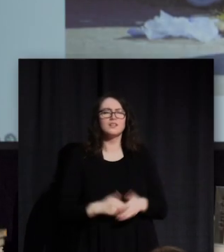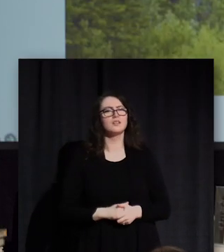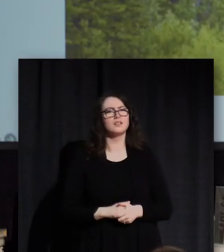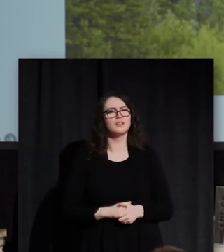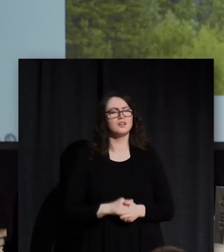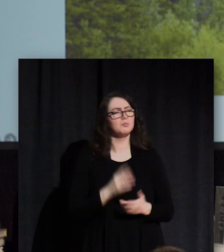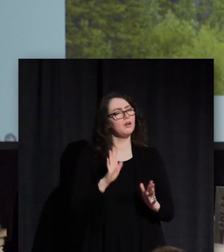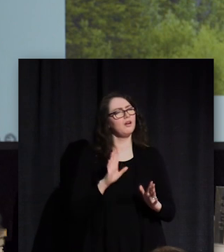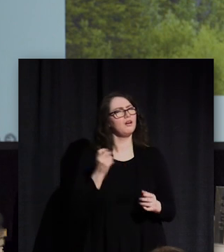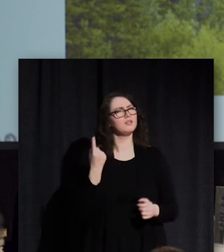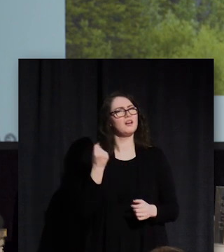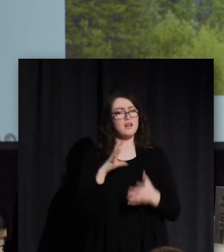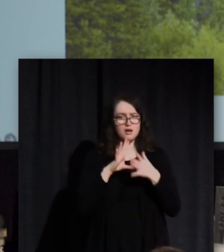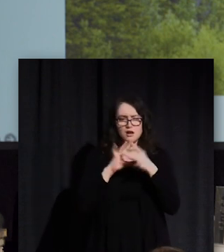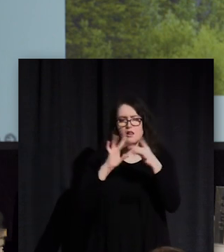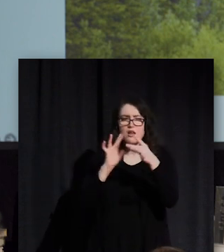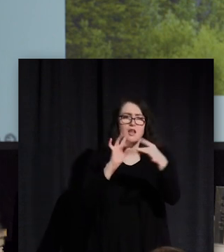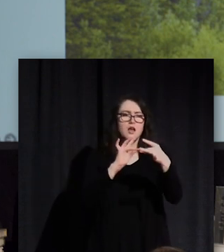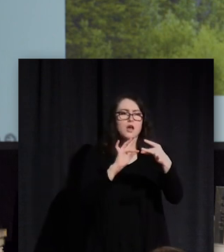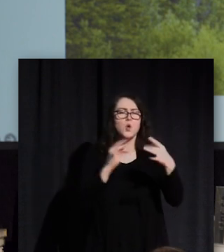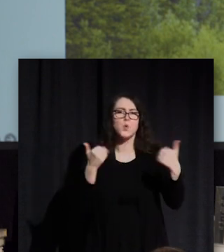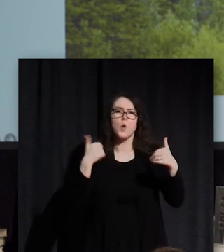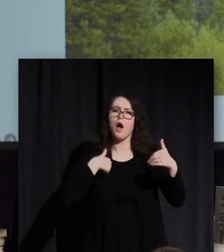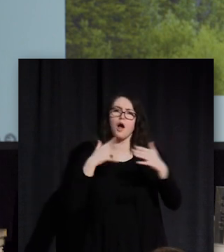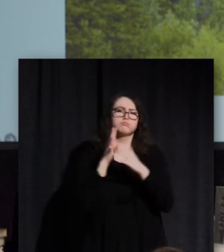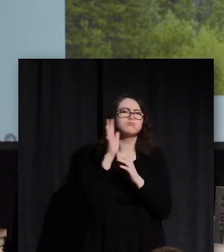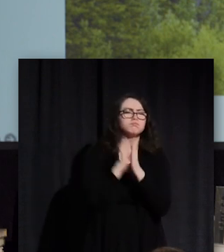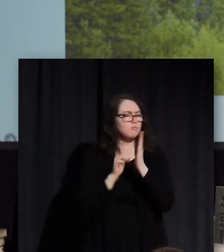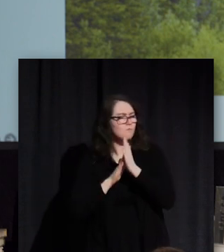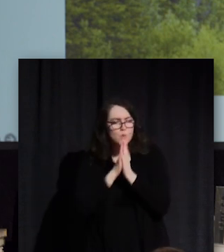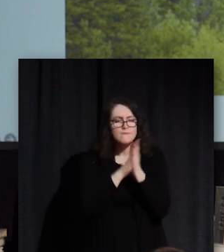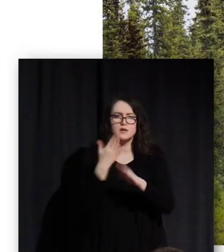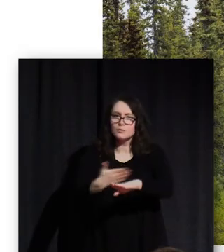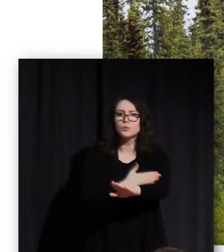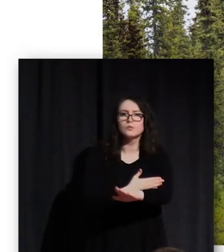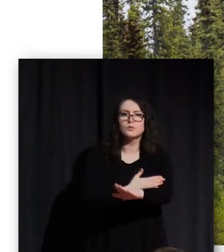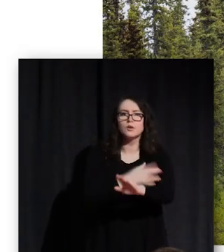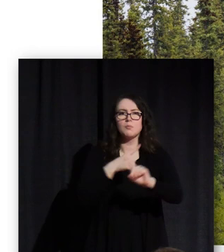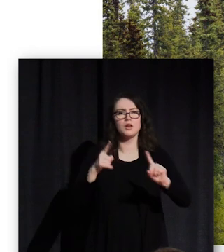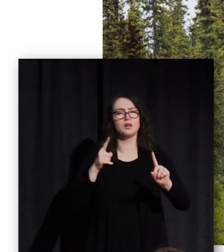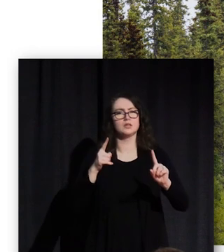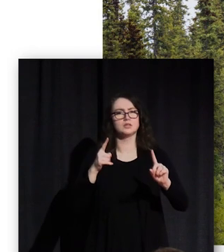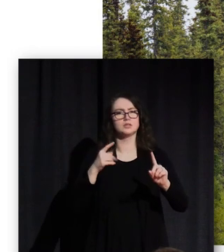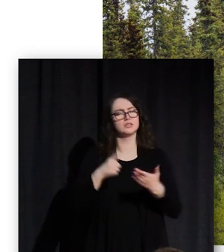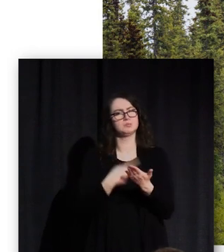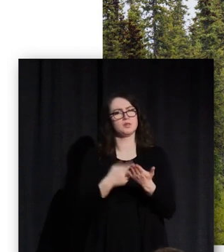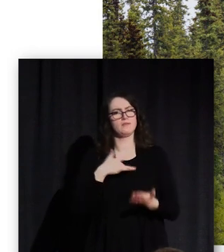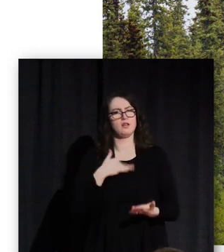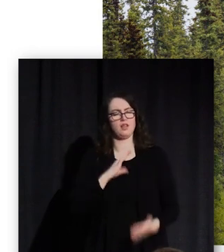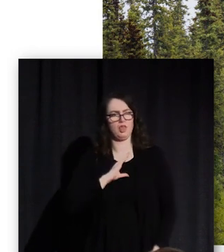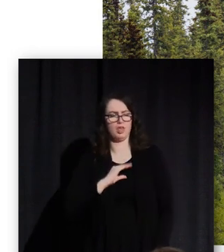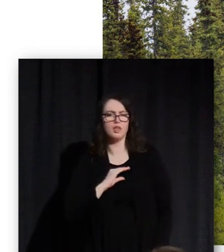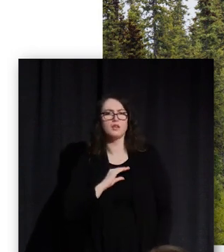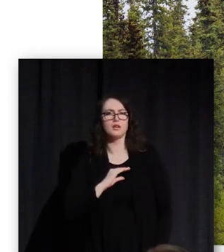Personally, comments like these fire me up and motivate me to prove myself. But it's hard not to let this doubt seep in. I